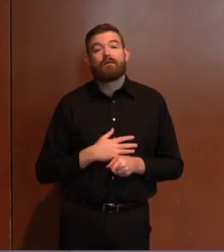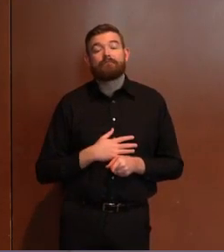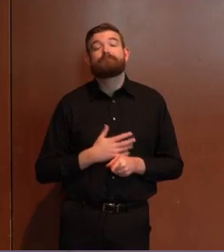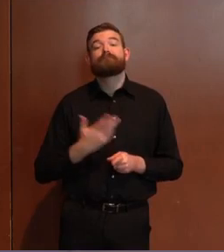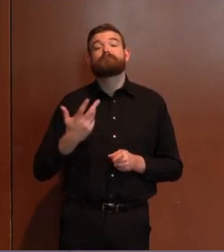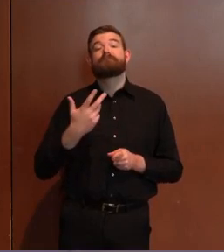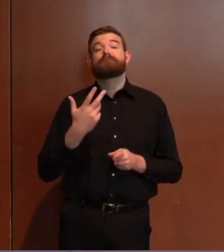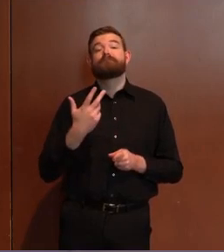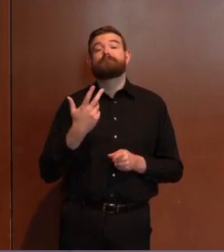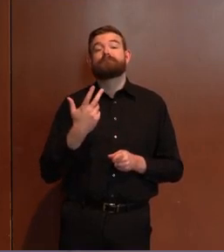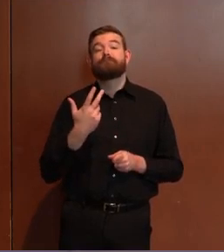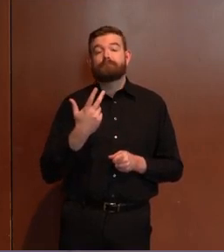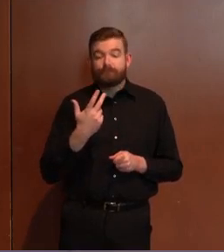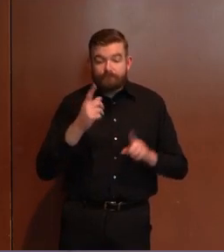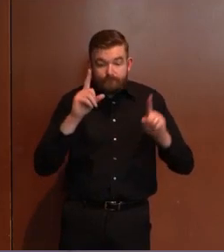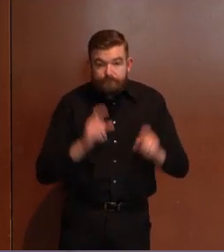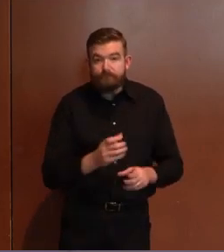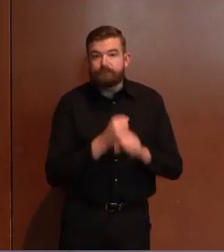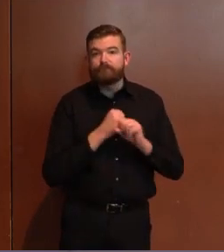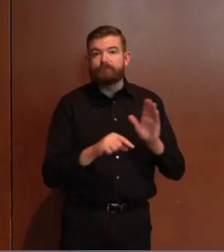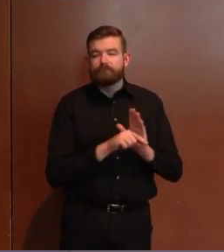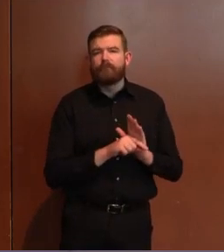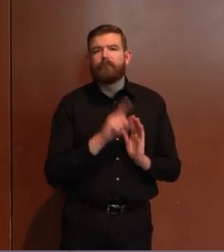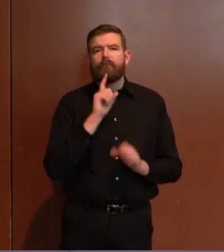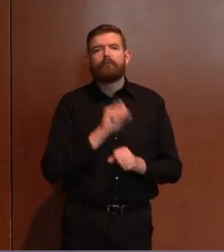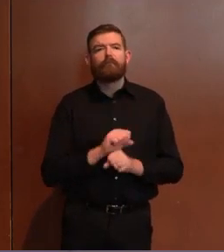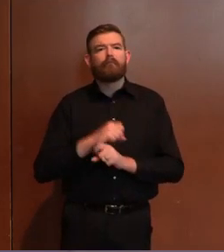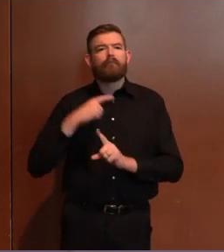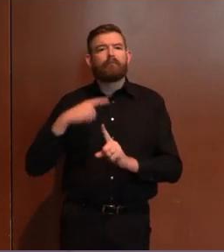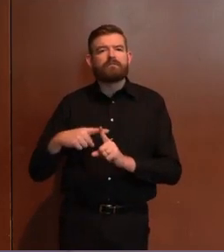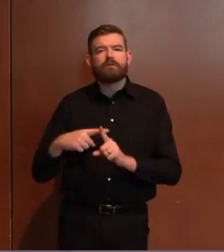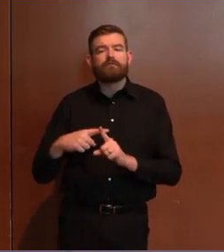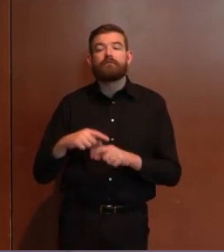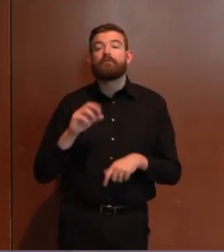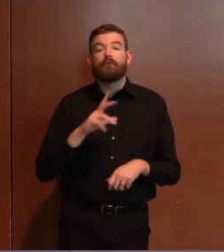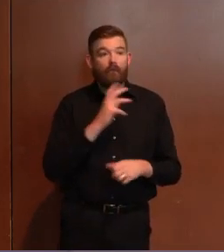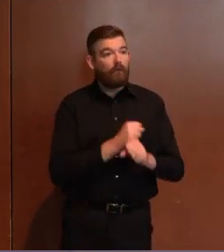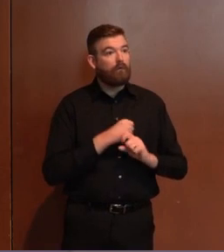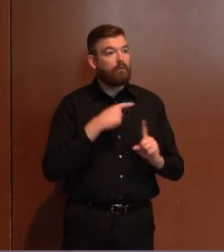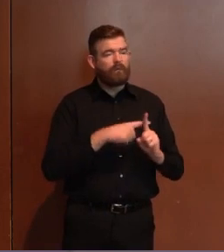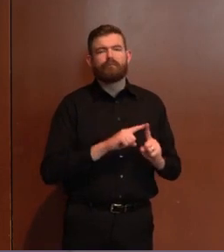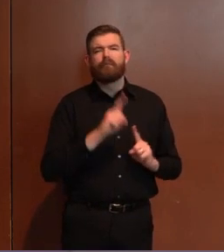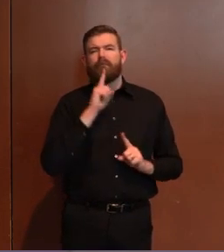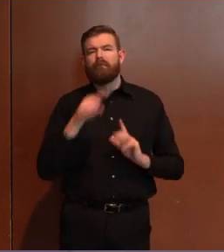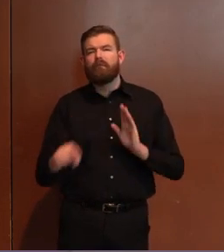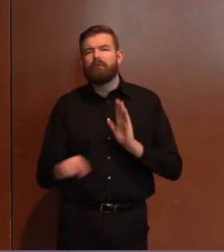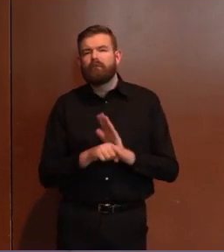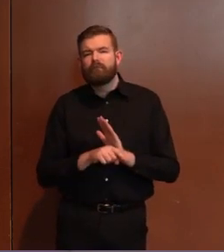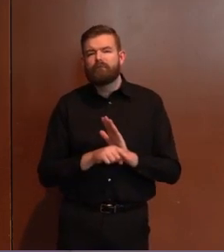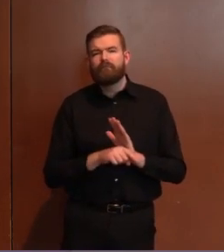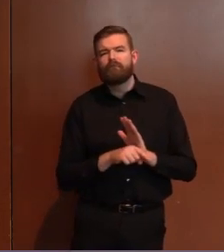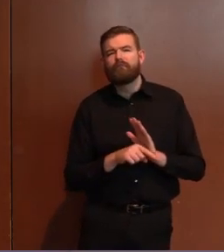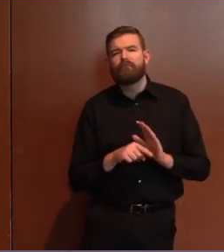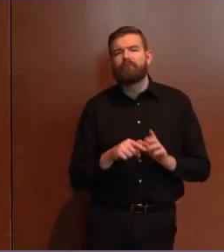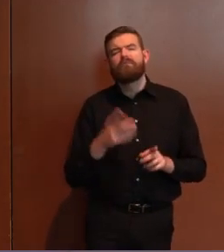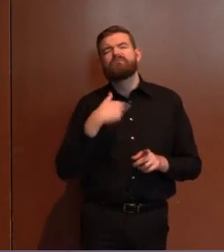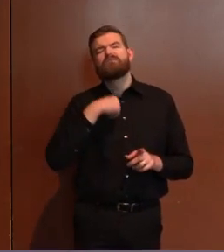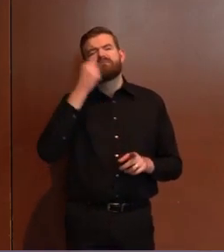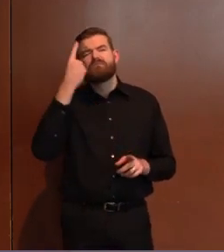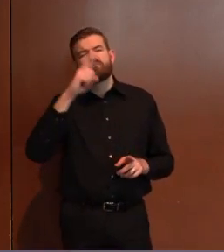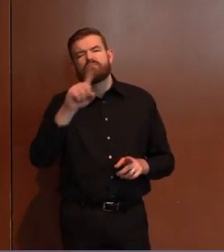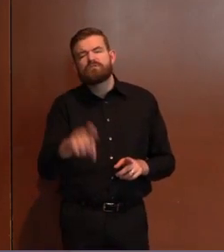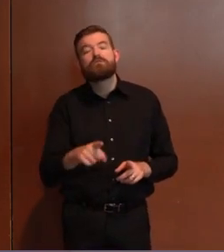We got to make sure we don't add to any dental work from our members of the media here today. No, it had to do with false negatives. So